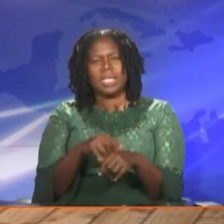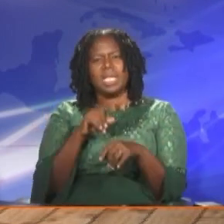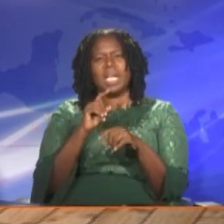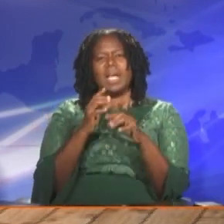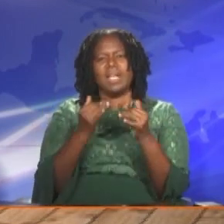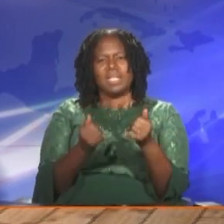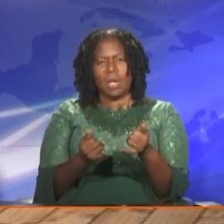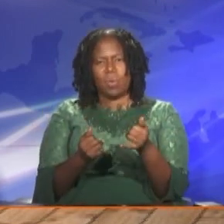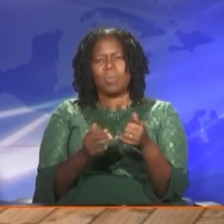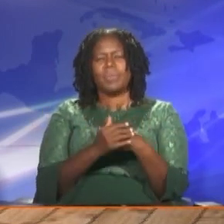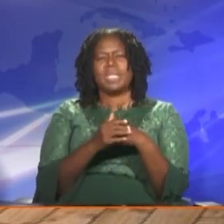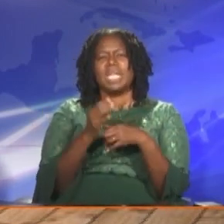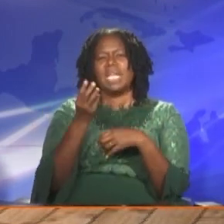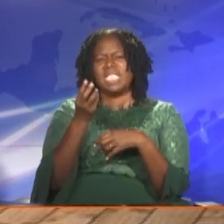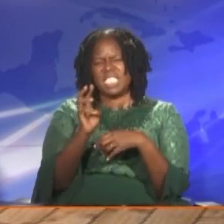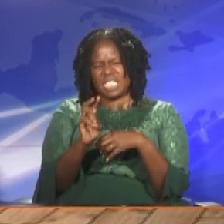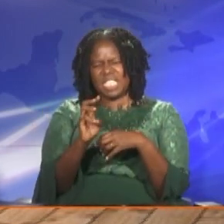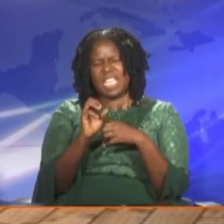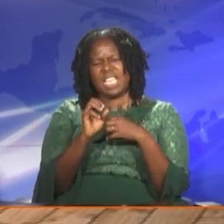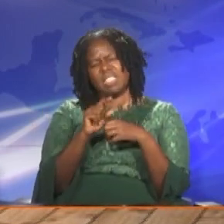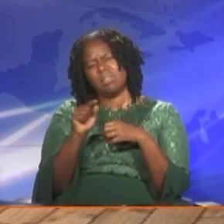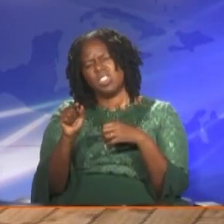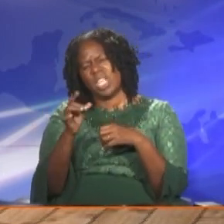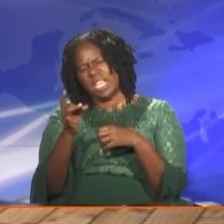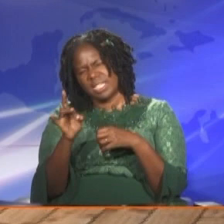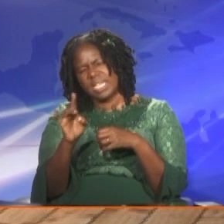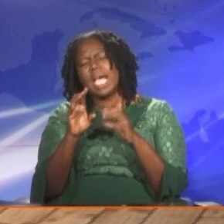work legally, although they're still considered a child.